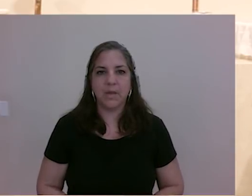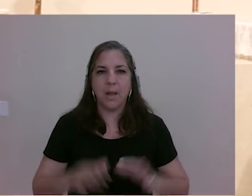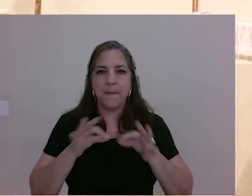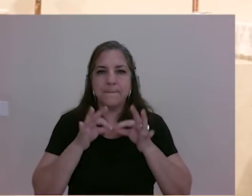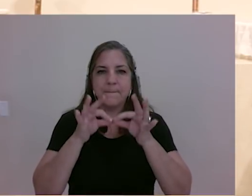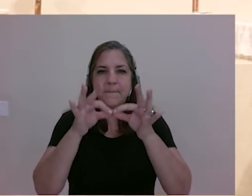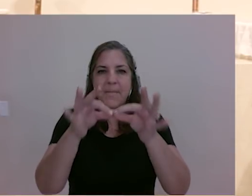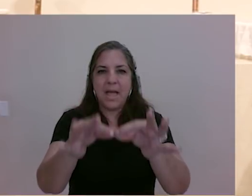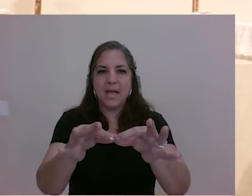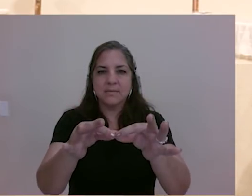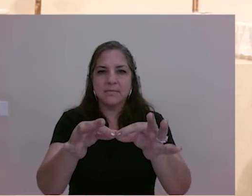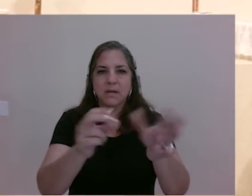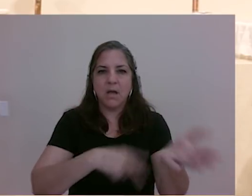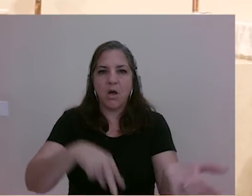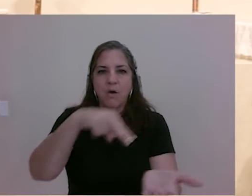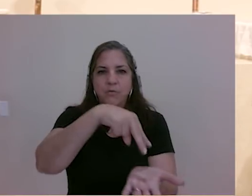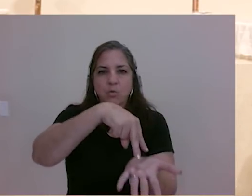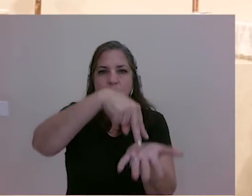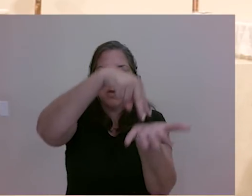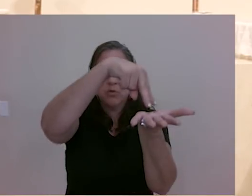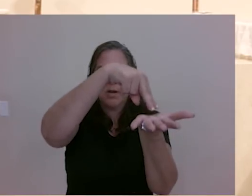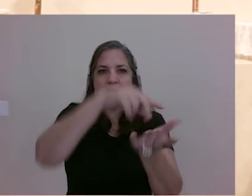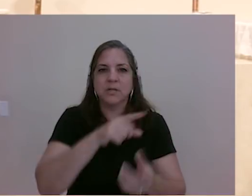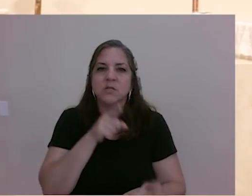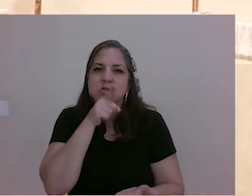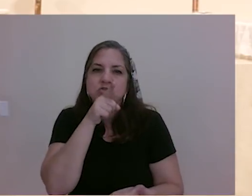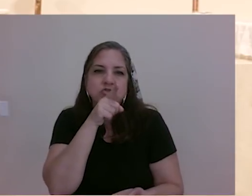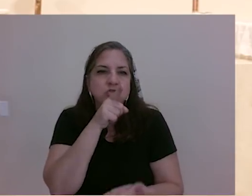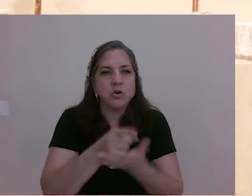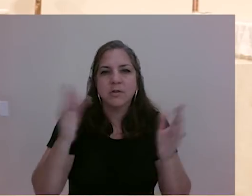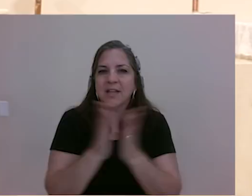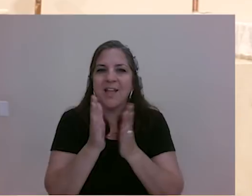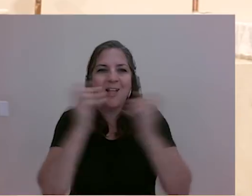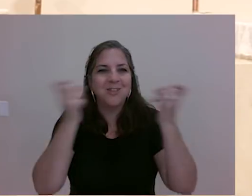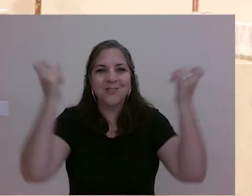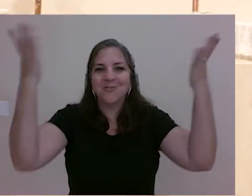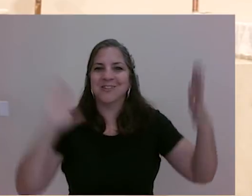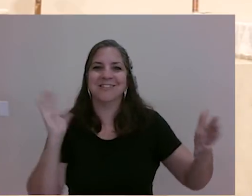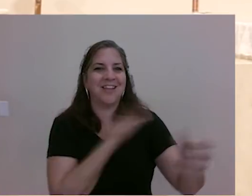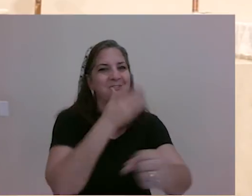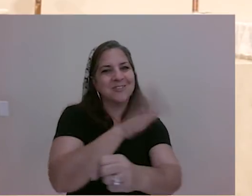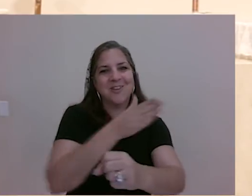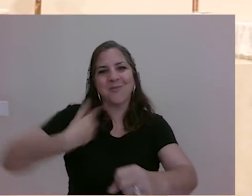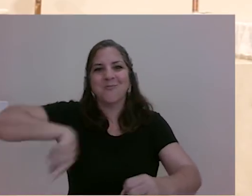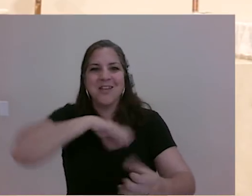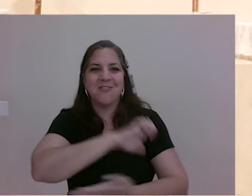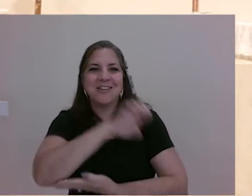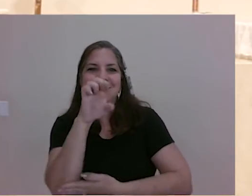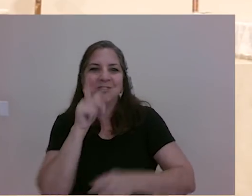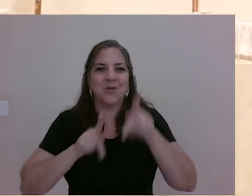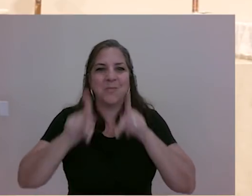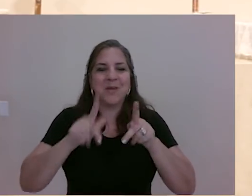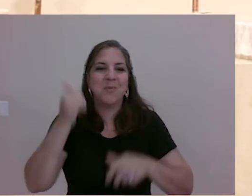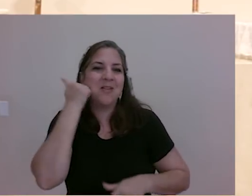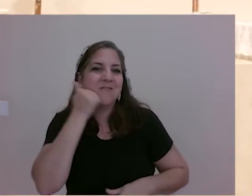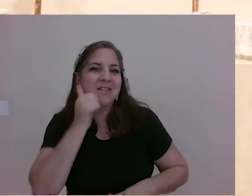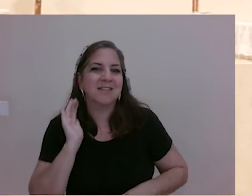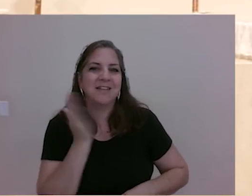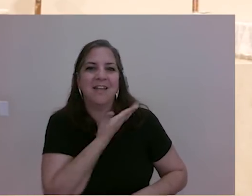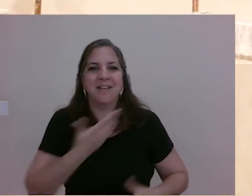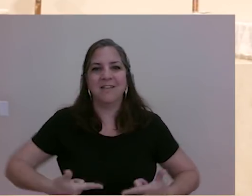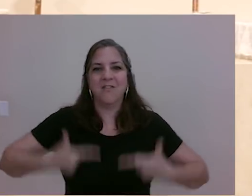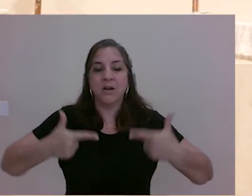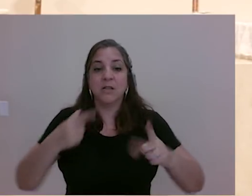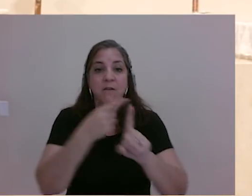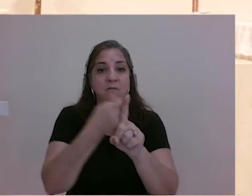Mass of the Resurrection. Certainly, Alleluia is our song. We are an Easter people each and every day of our lives.